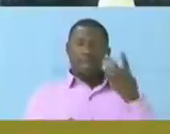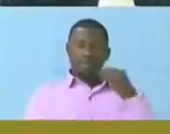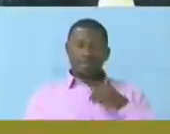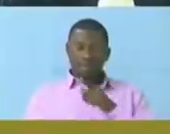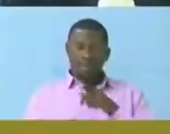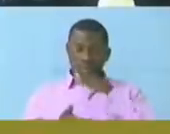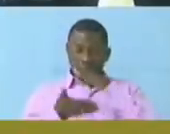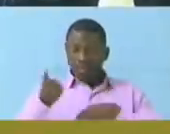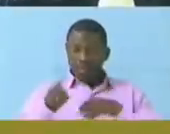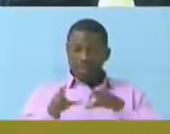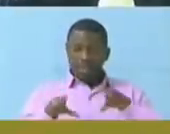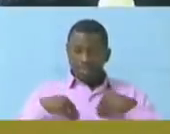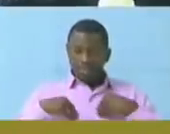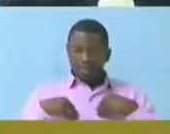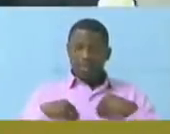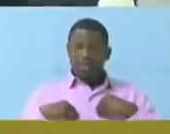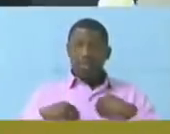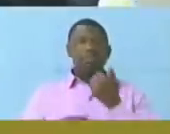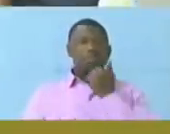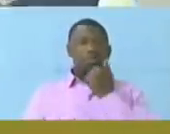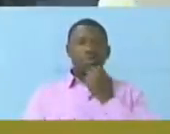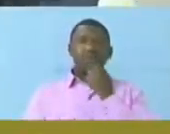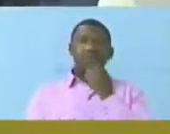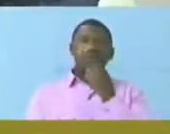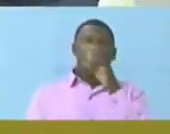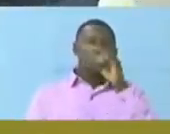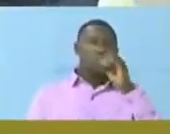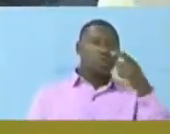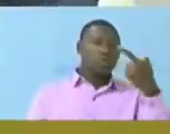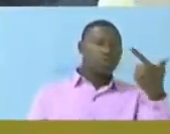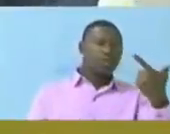is accepted, it should be exhibit 207A.